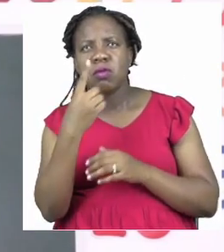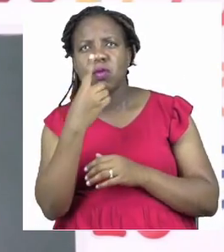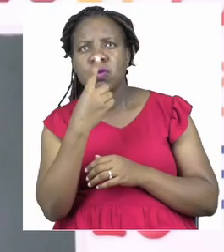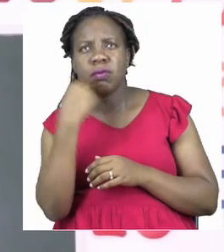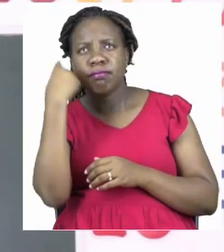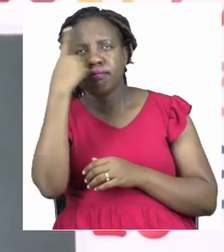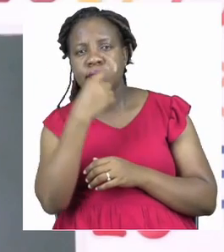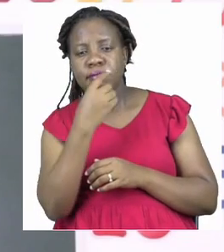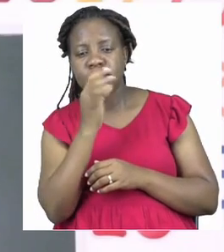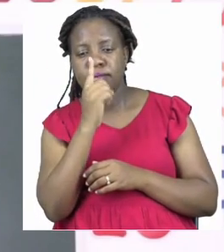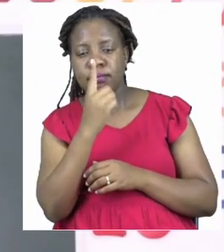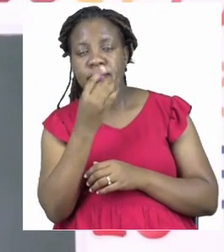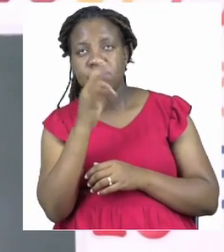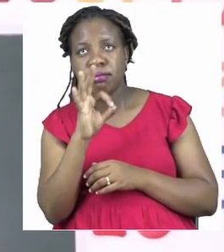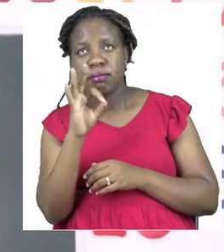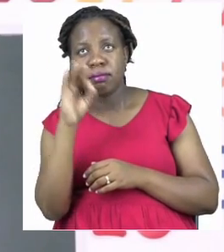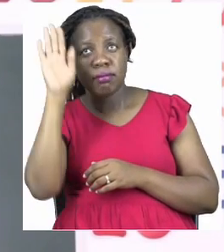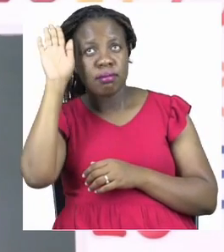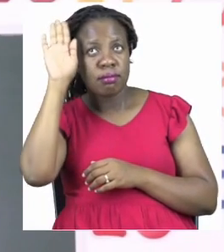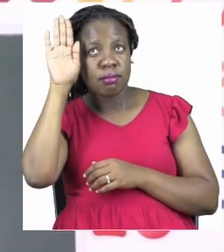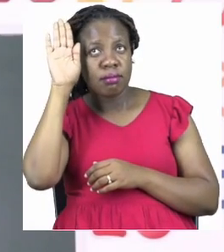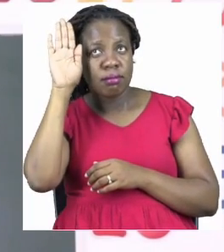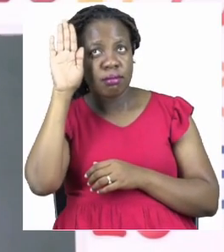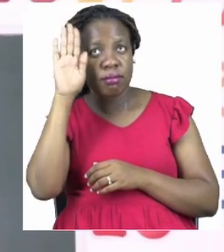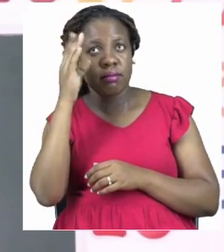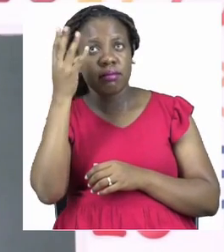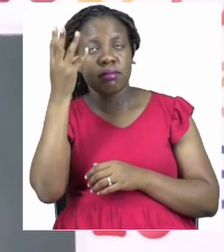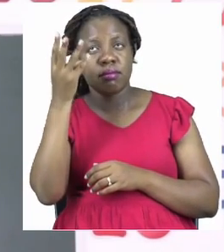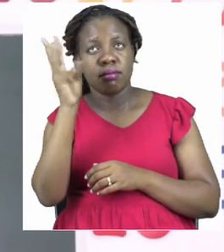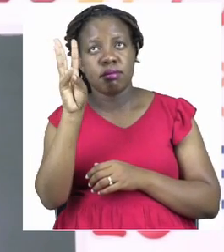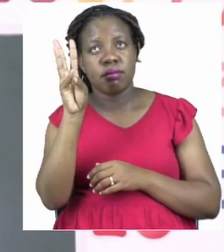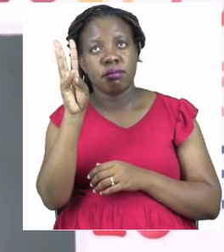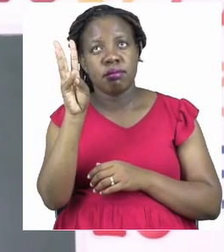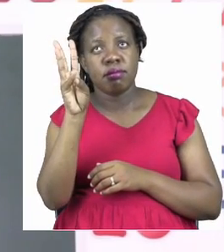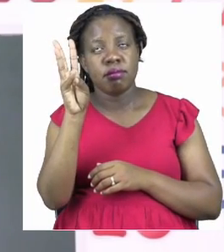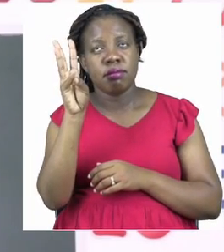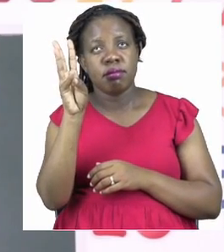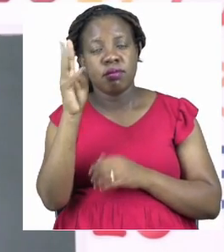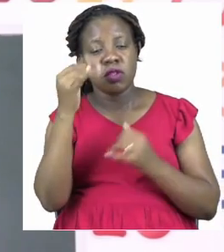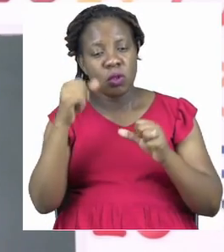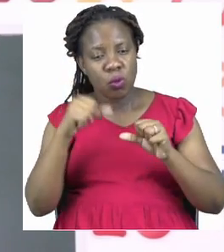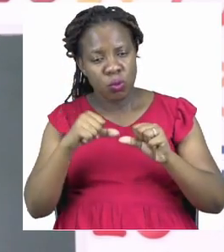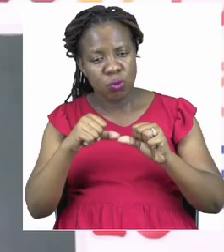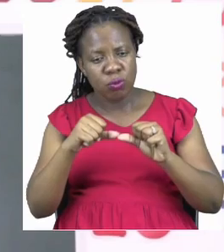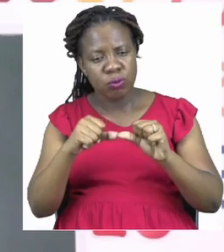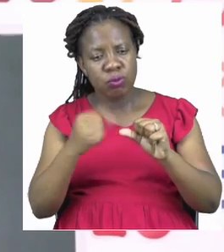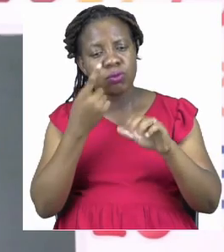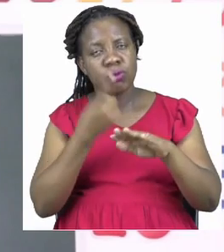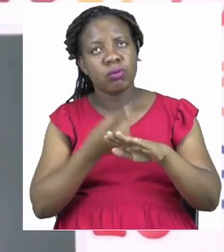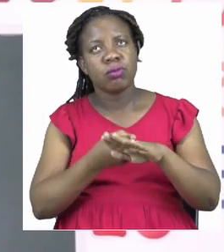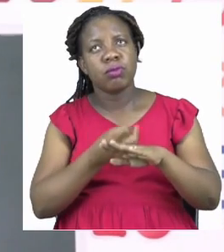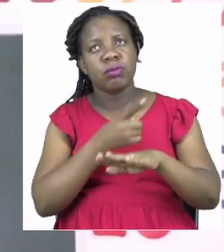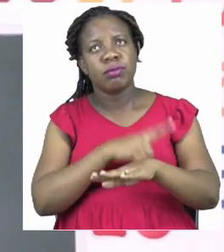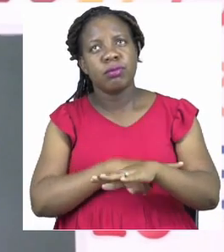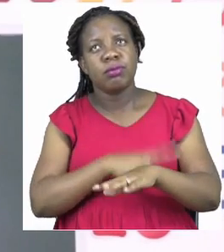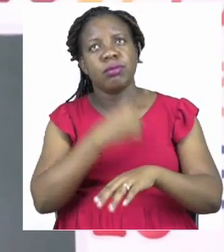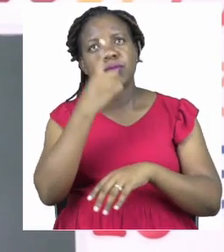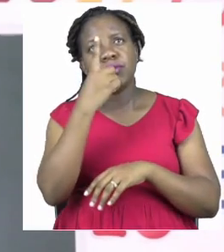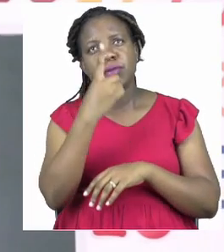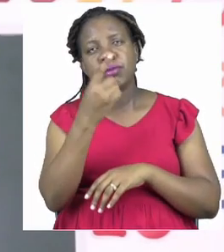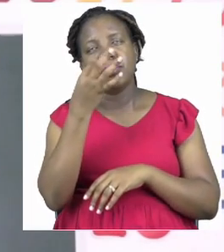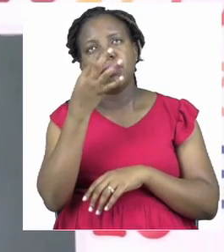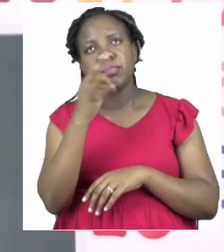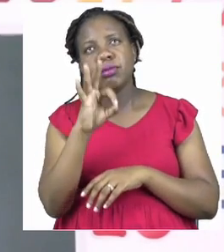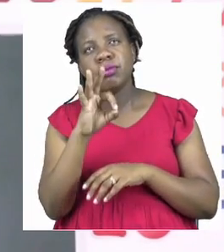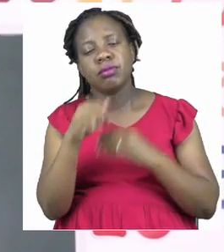6. So you can use your counters and your number line and even your fingers.